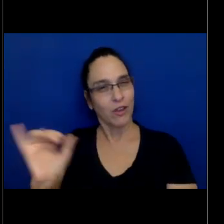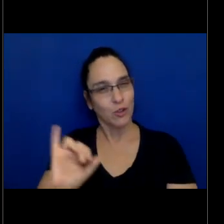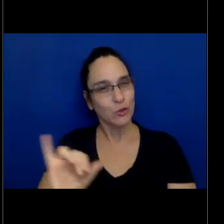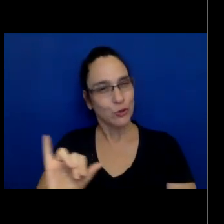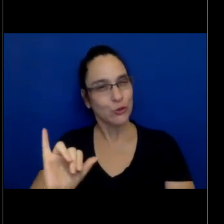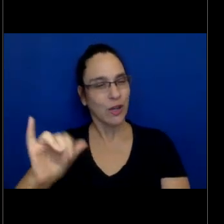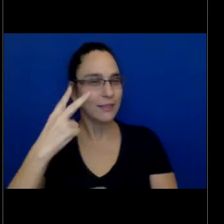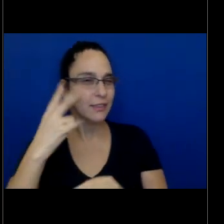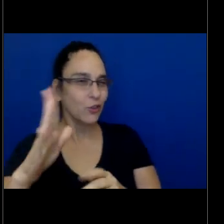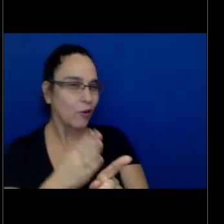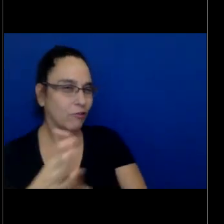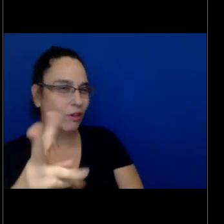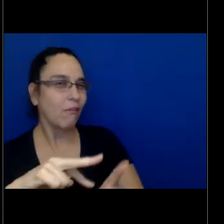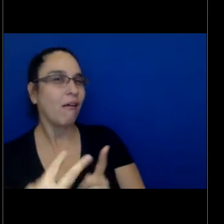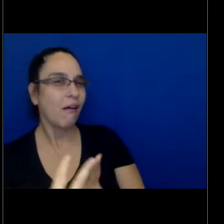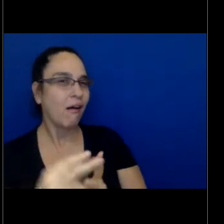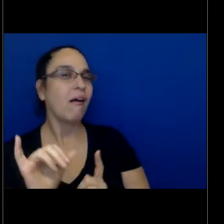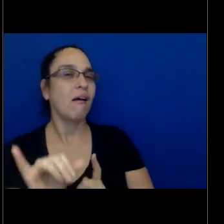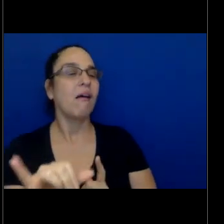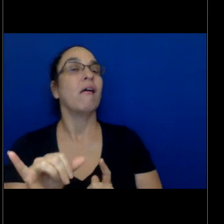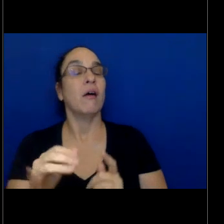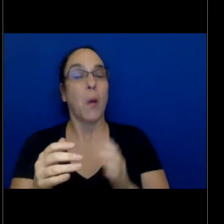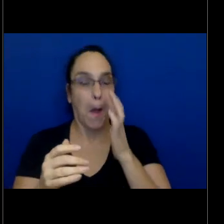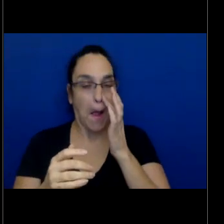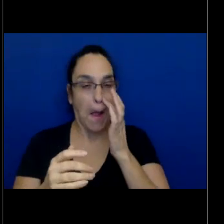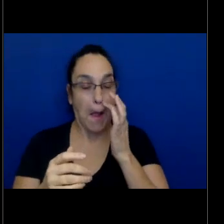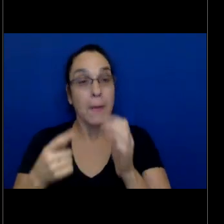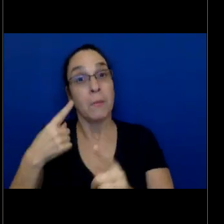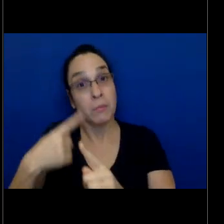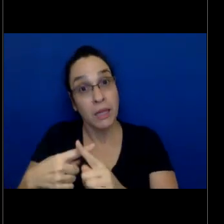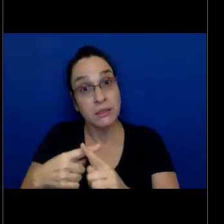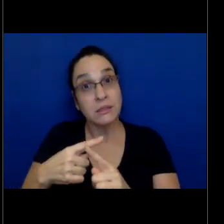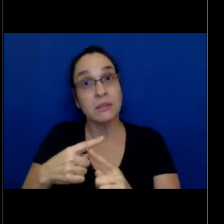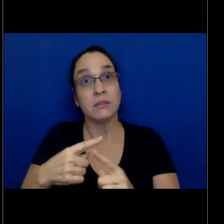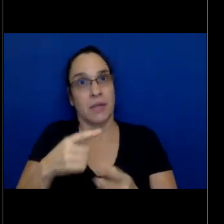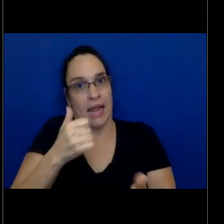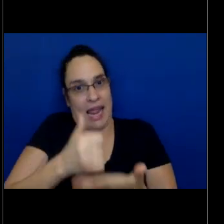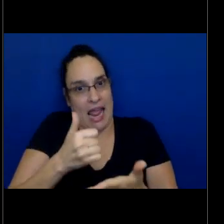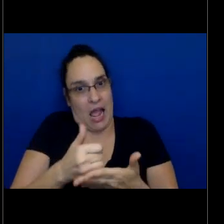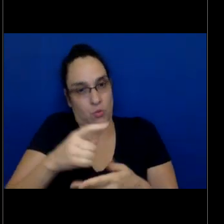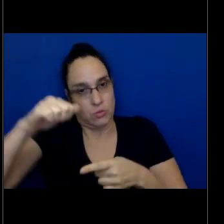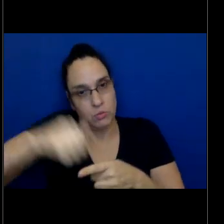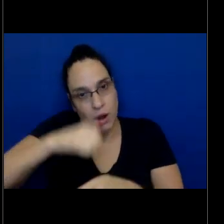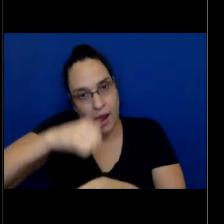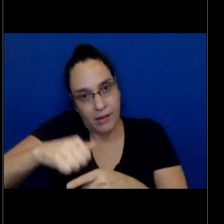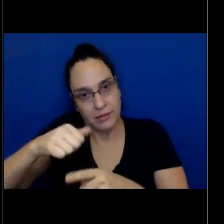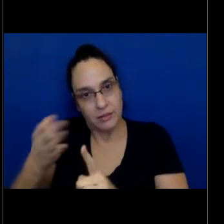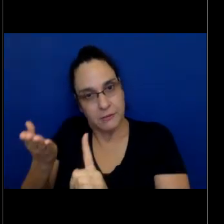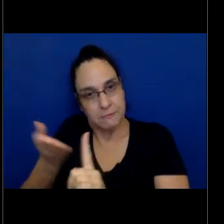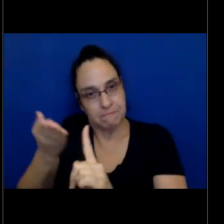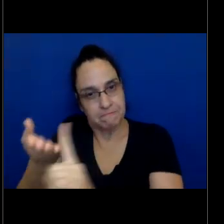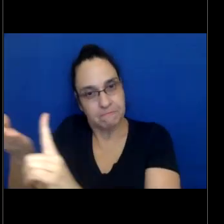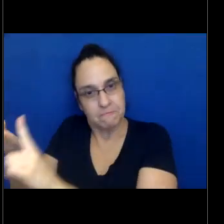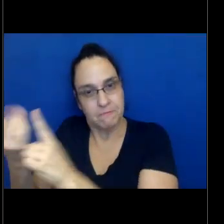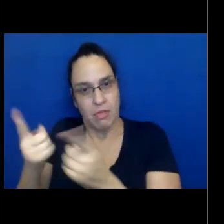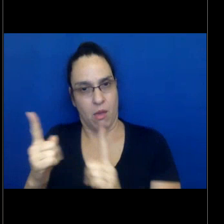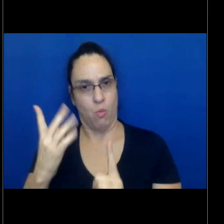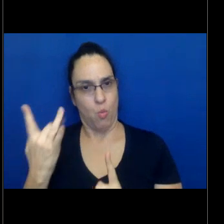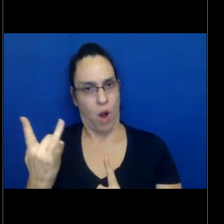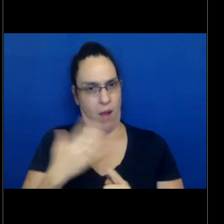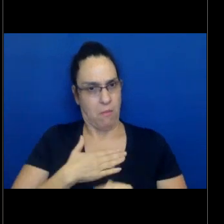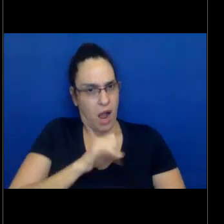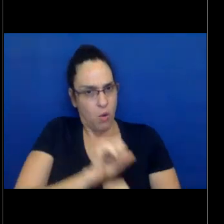to explain to other people why your work matters. And you have to learn how to explain it in the most